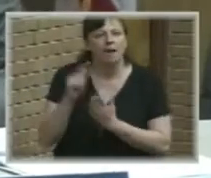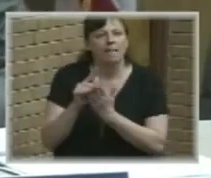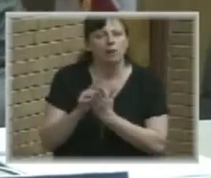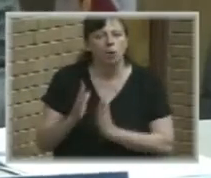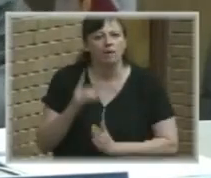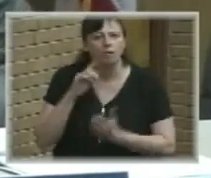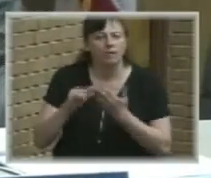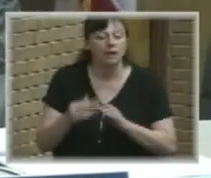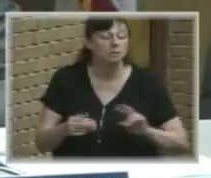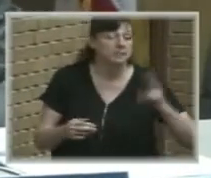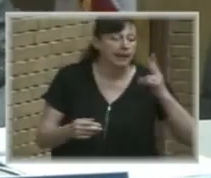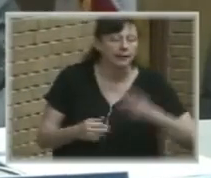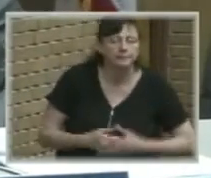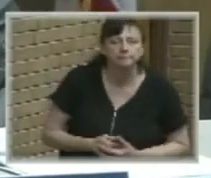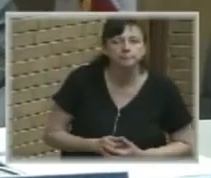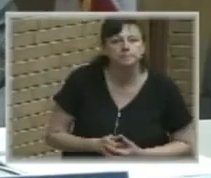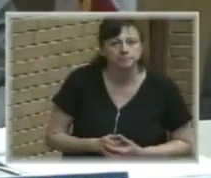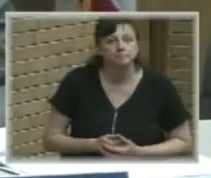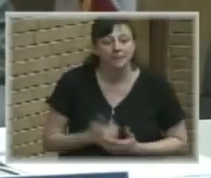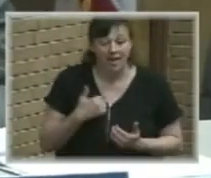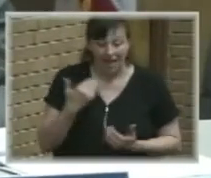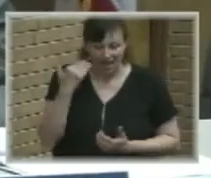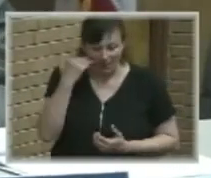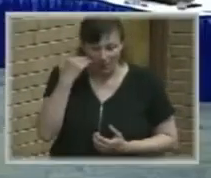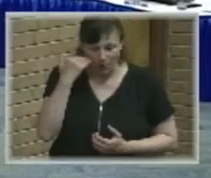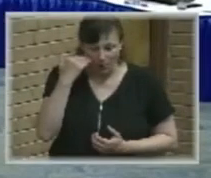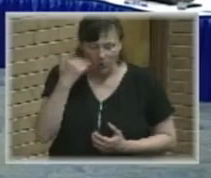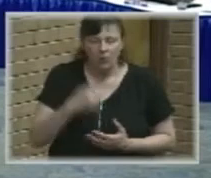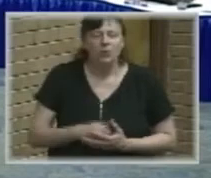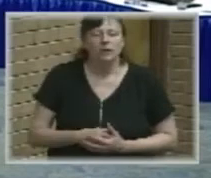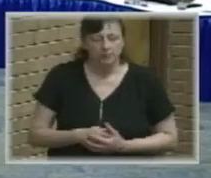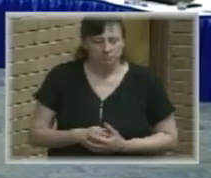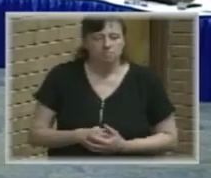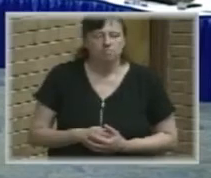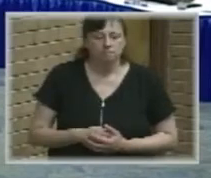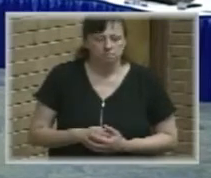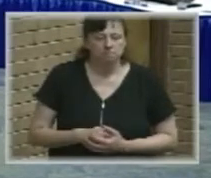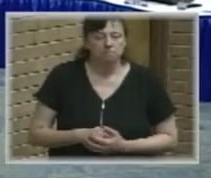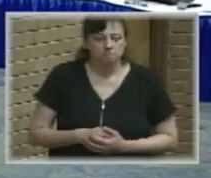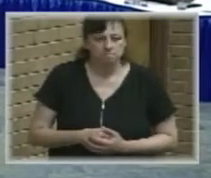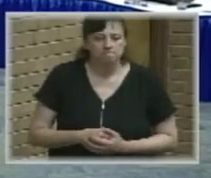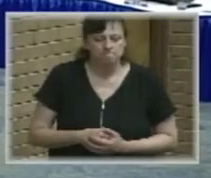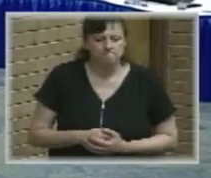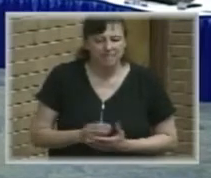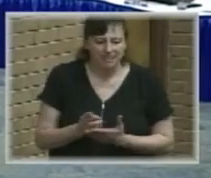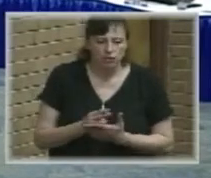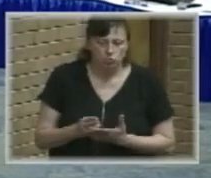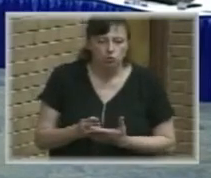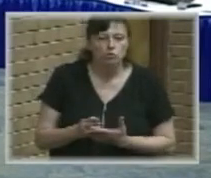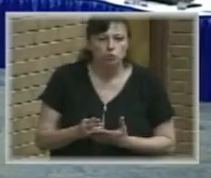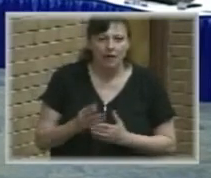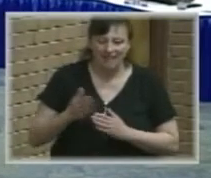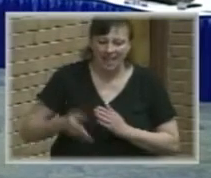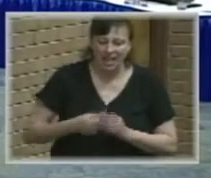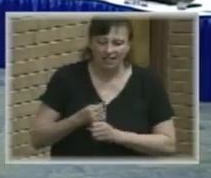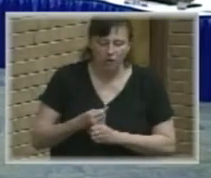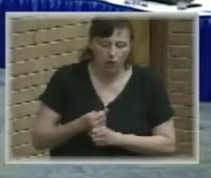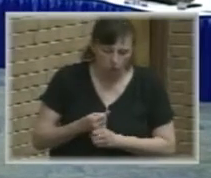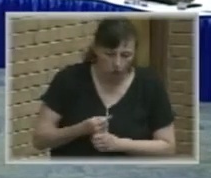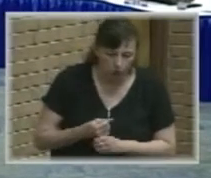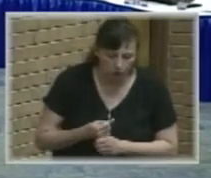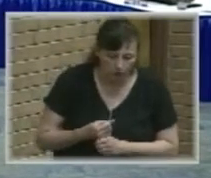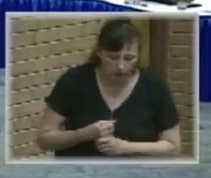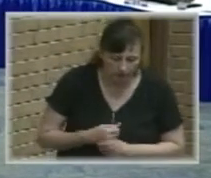the town. Second. And I know this is sort of truing up at the end of the year, some of the